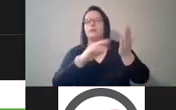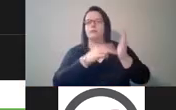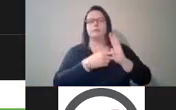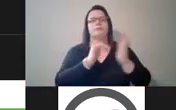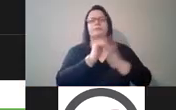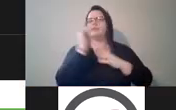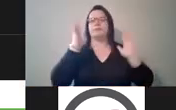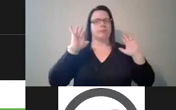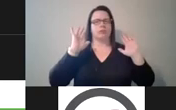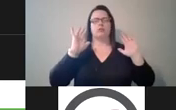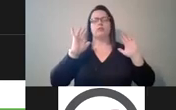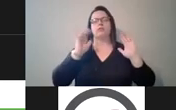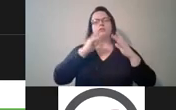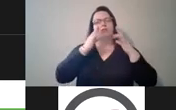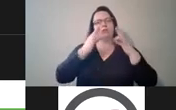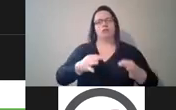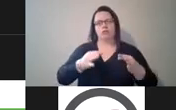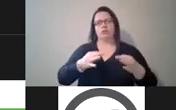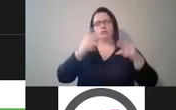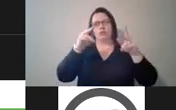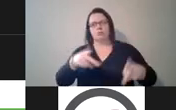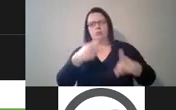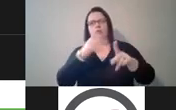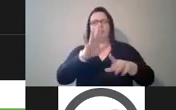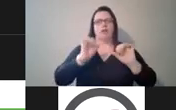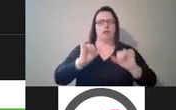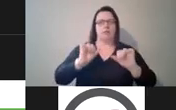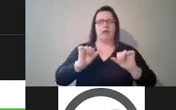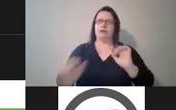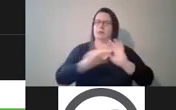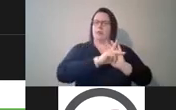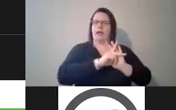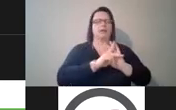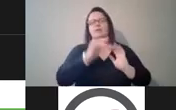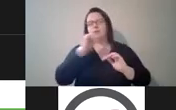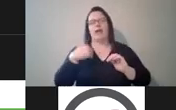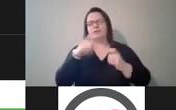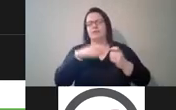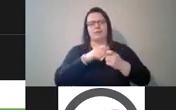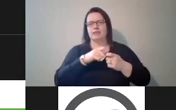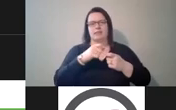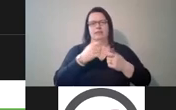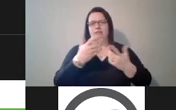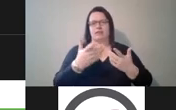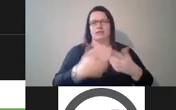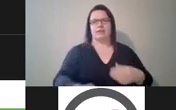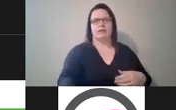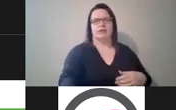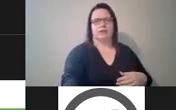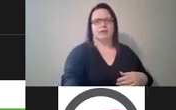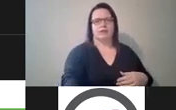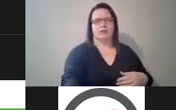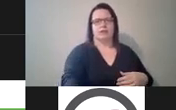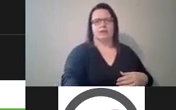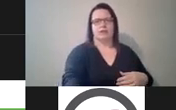to determine a person's capacity from that. It's very much intertwined, I think, within the context in which a person lives